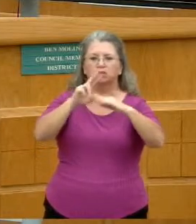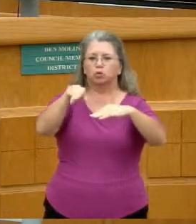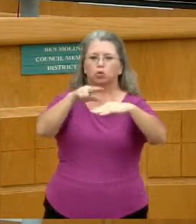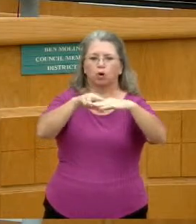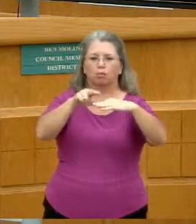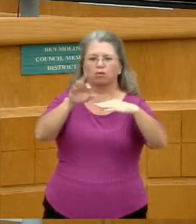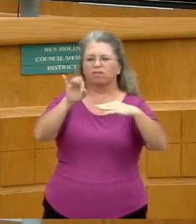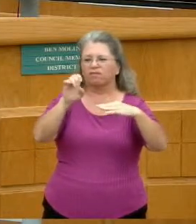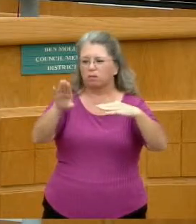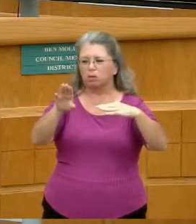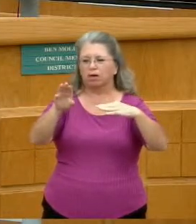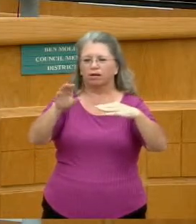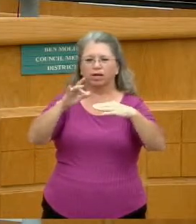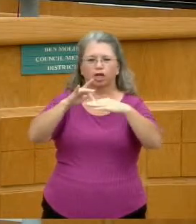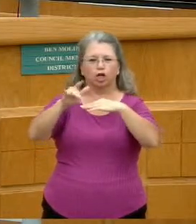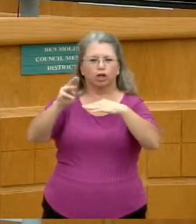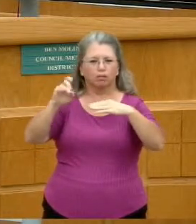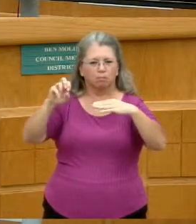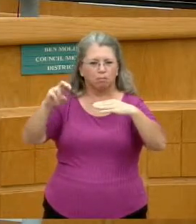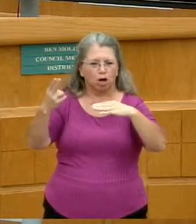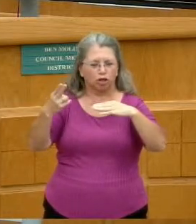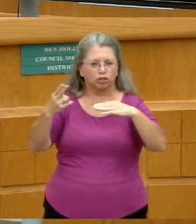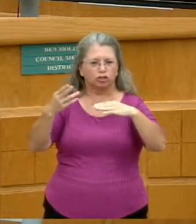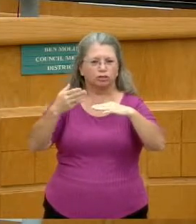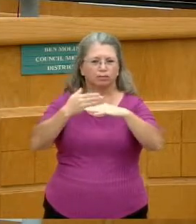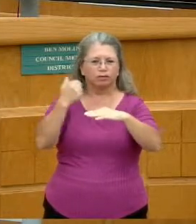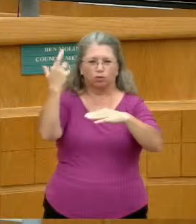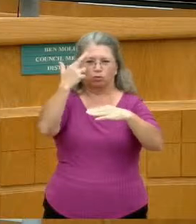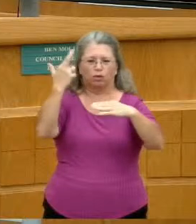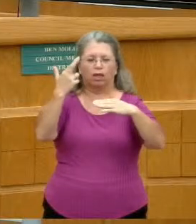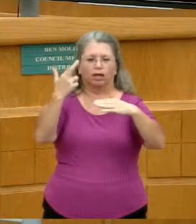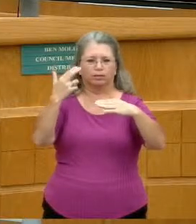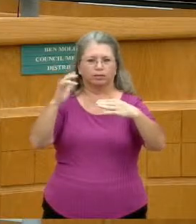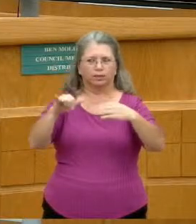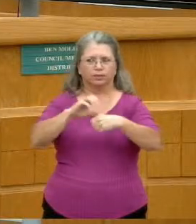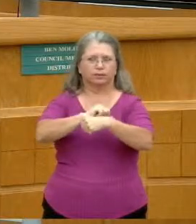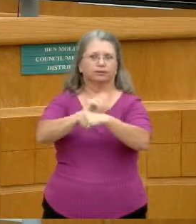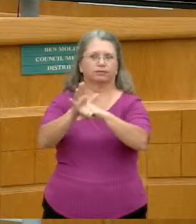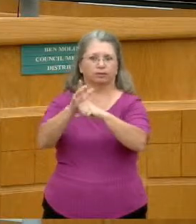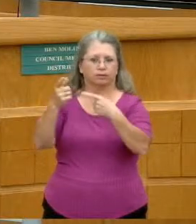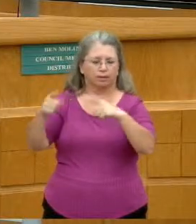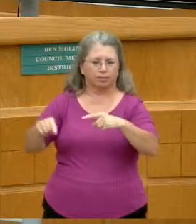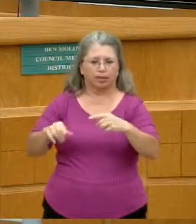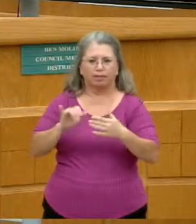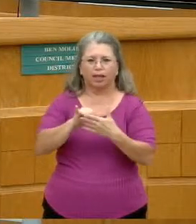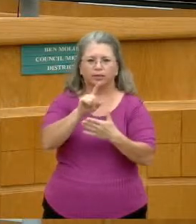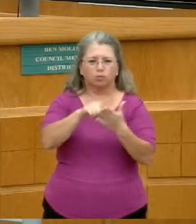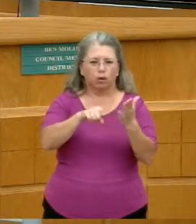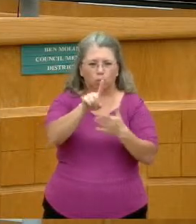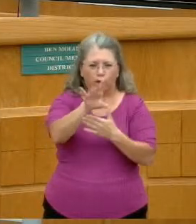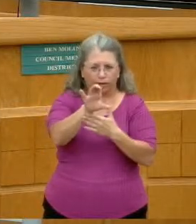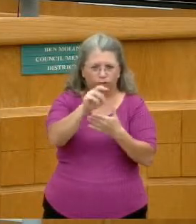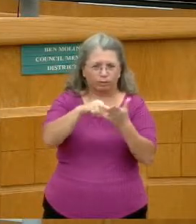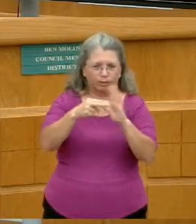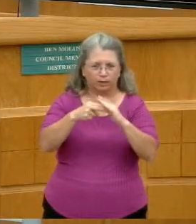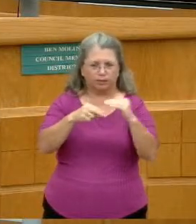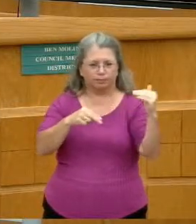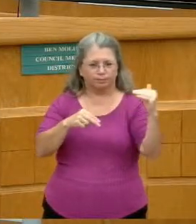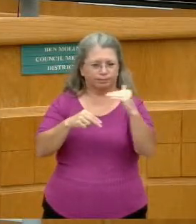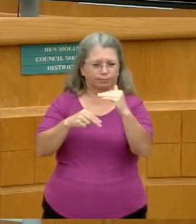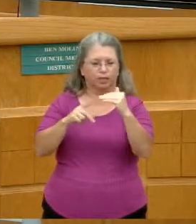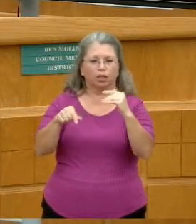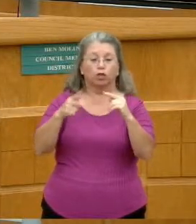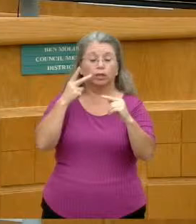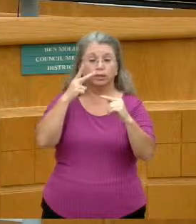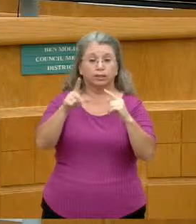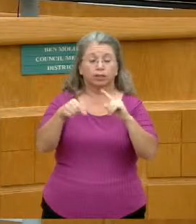and early March, before we really realized that COVID-19 was here. So that's what 100 means. You can see that when we flattened the